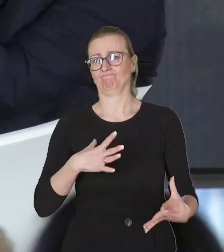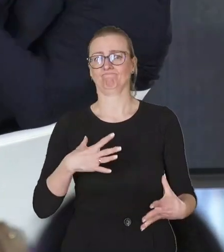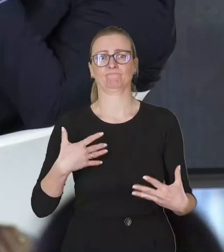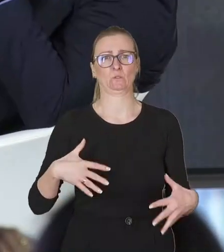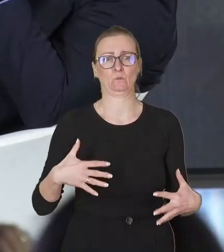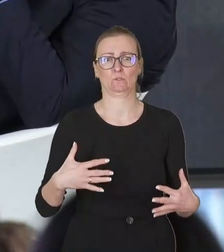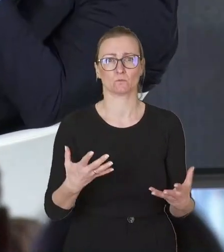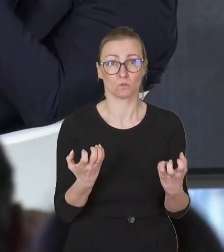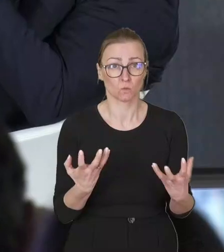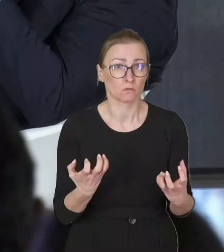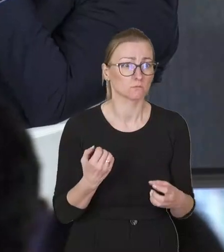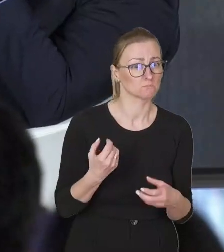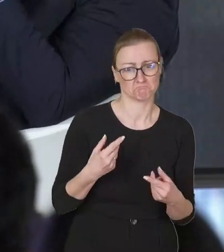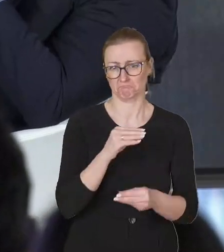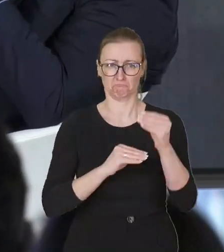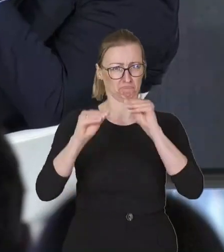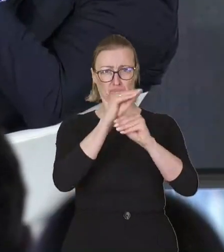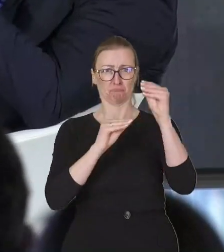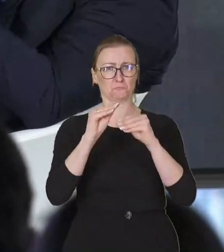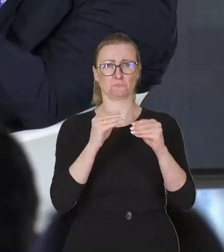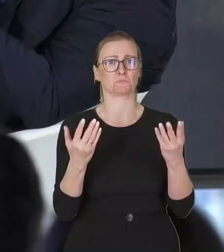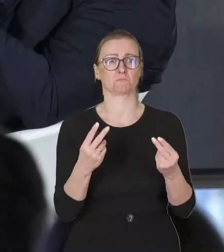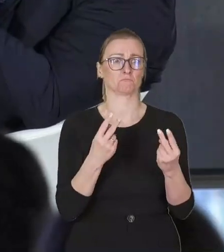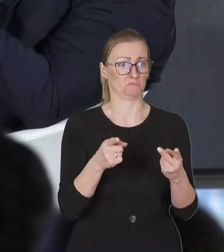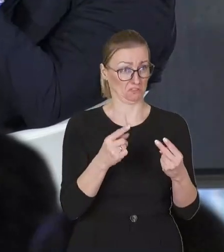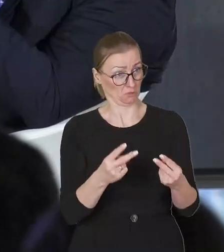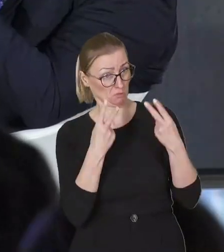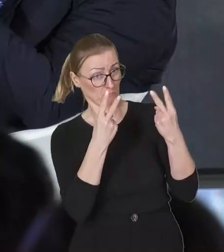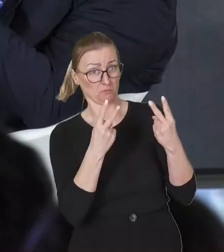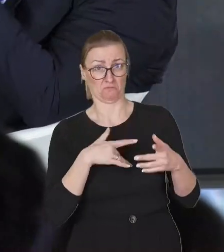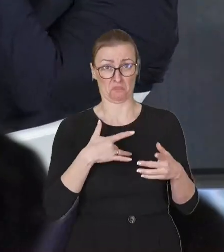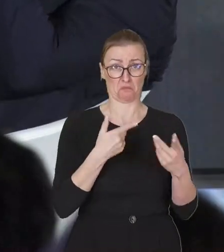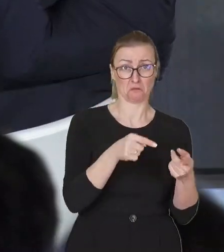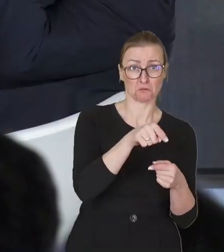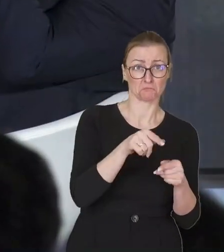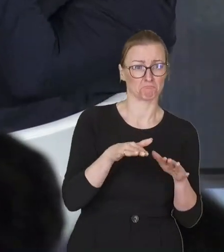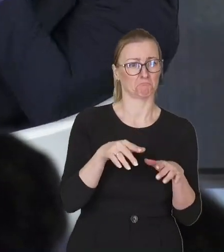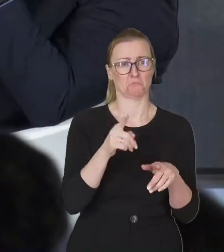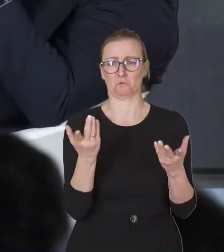it that way. Thank you. First, let's put the cohesion policy in the context, okay?